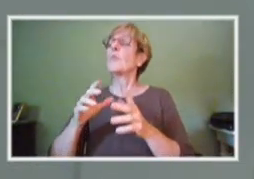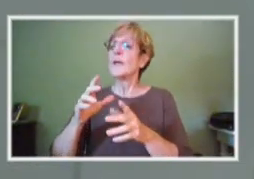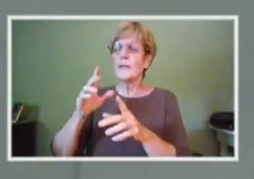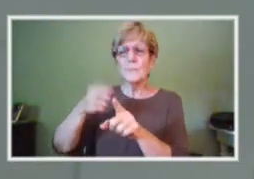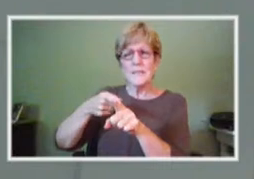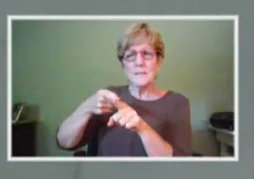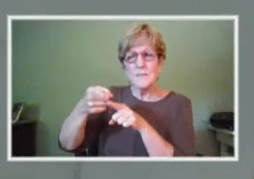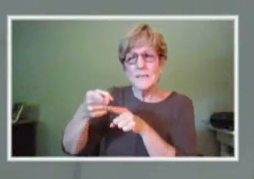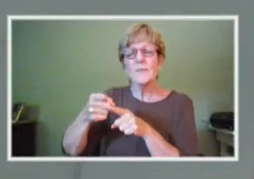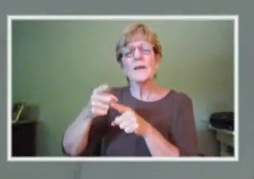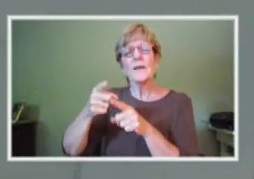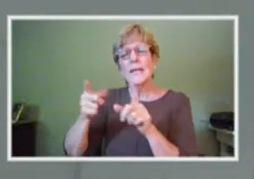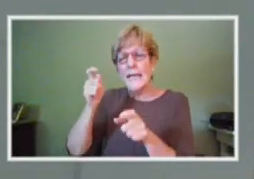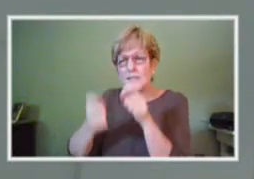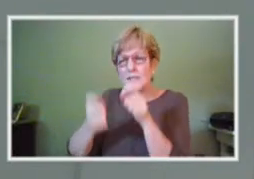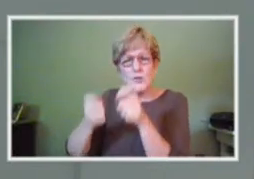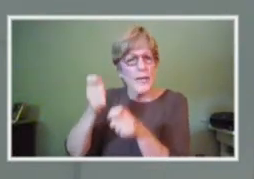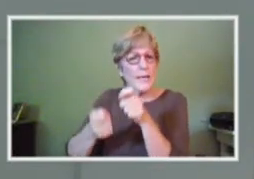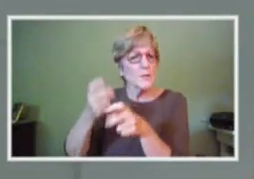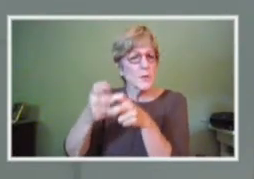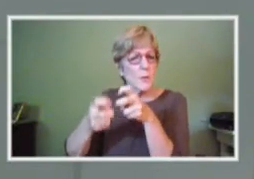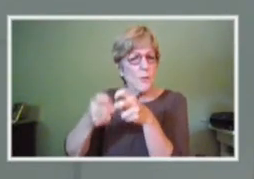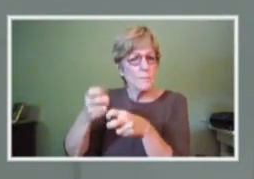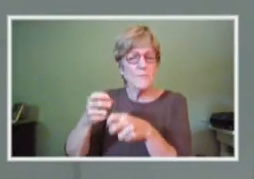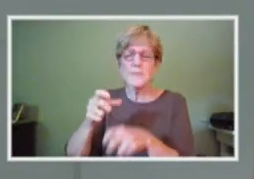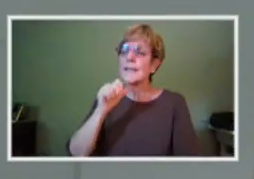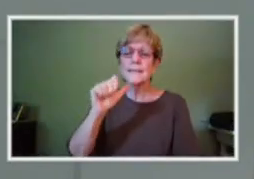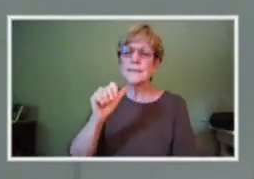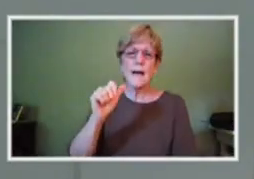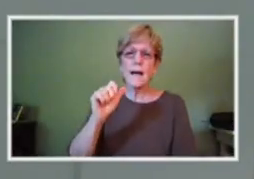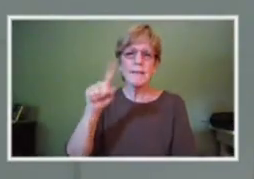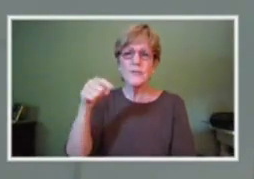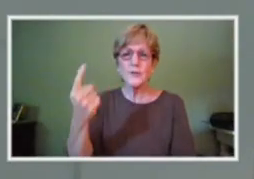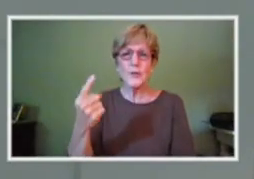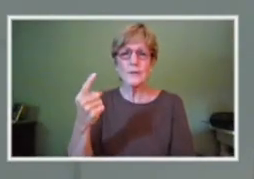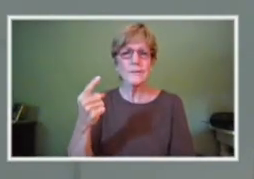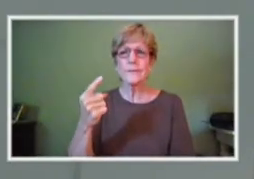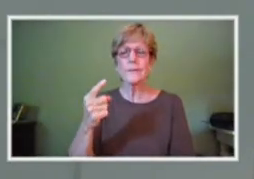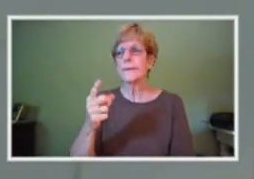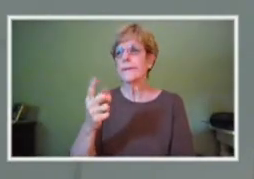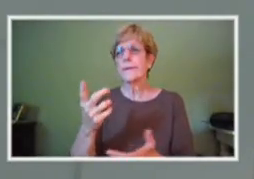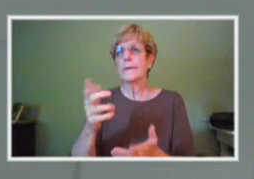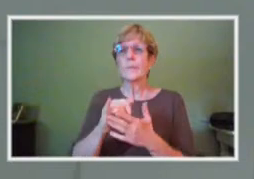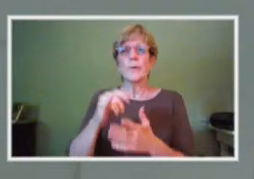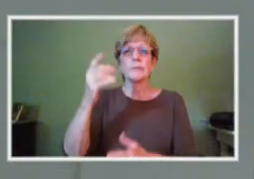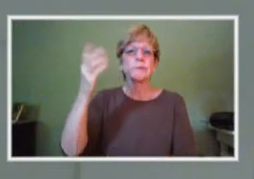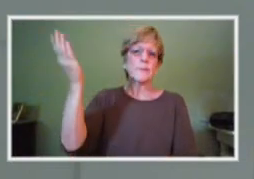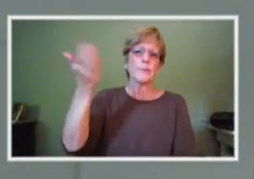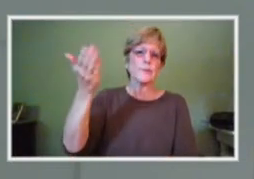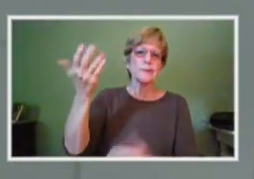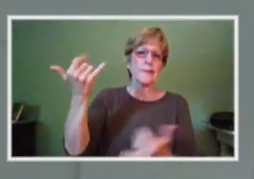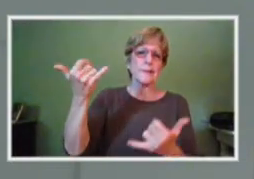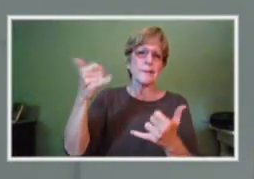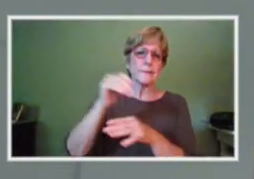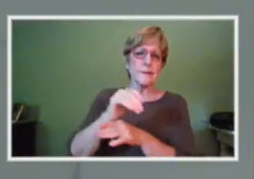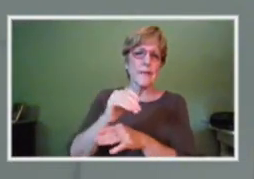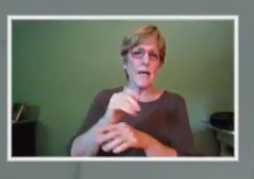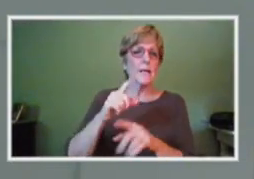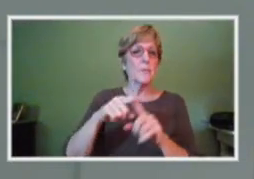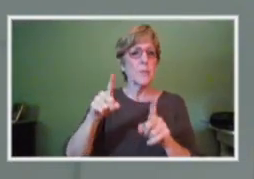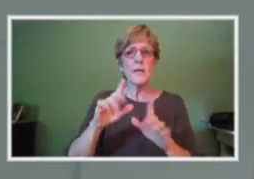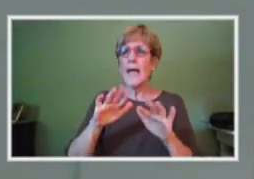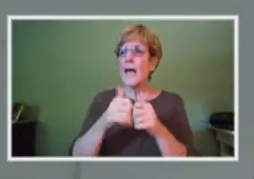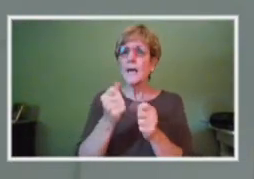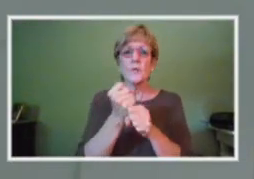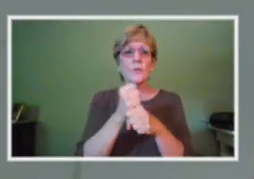issues. And I know that it's not just the information that was presented to us tonight, but it's around how do we make